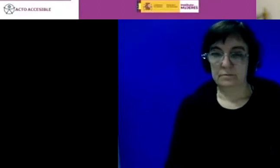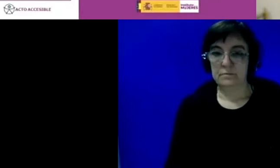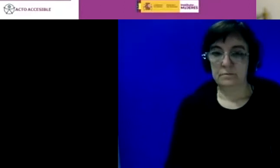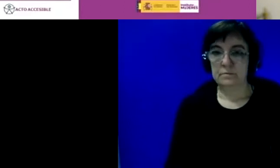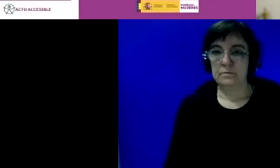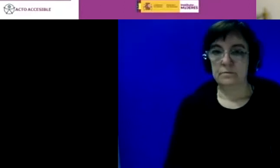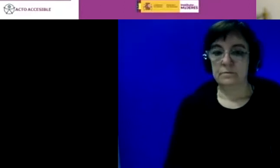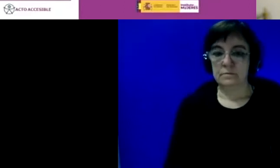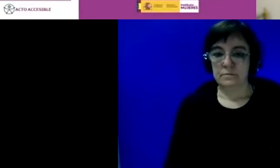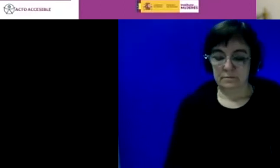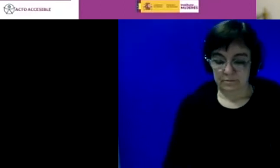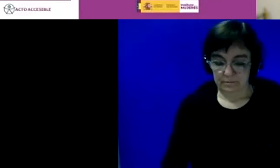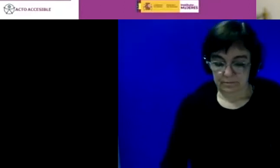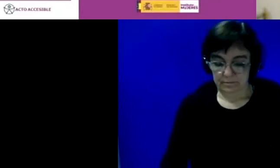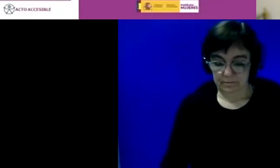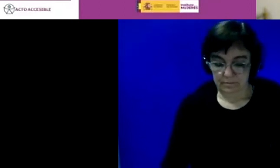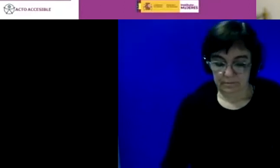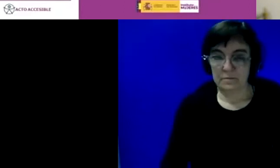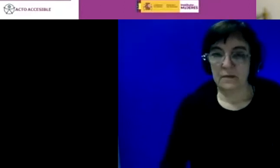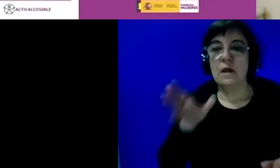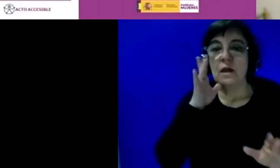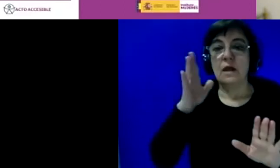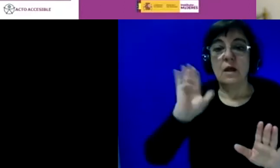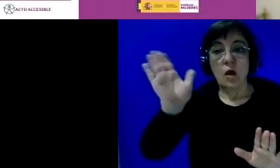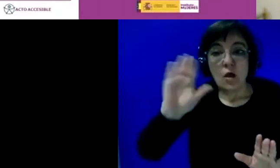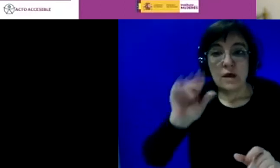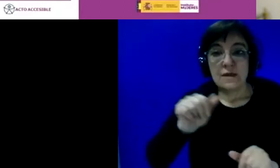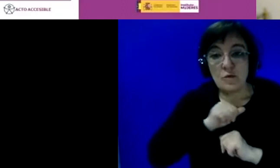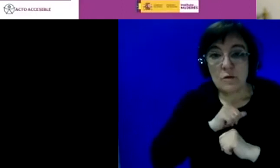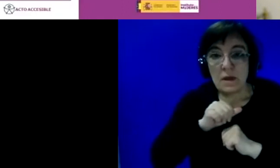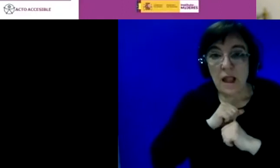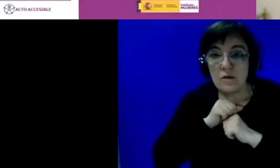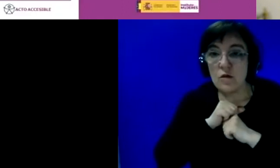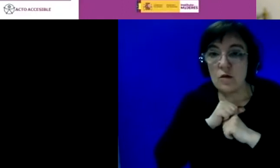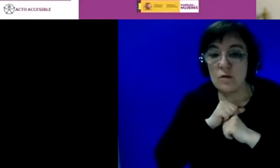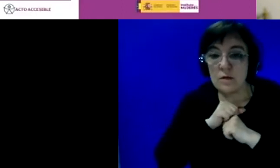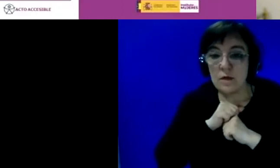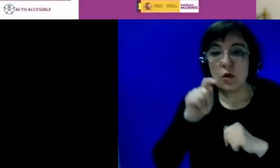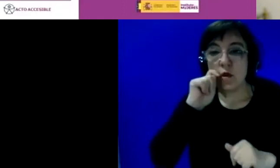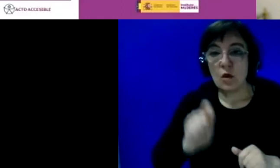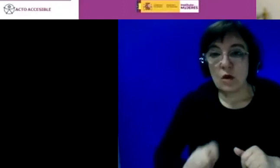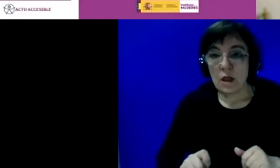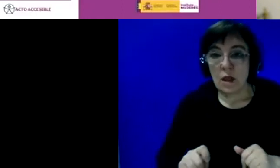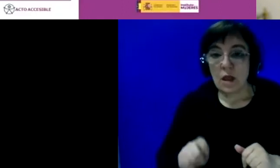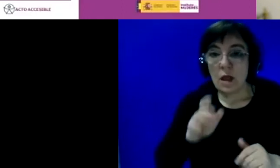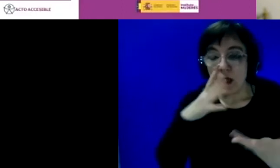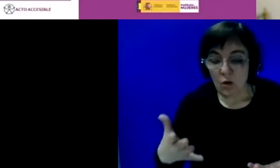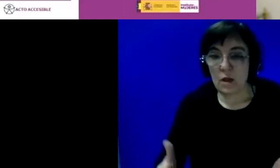We are waiting for Katrin from Ukraine, in this moment, refugee in